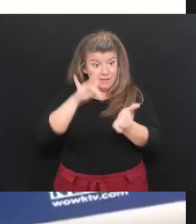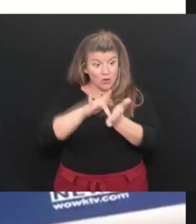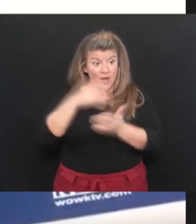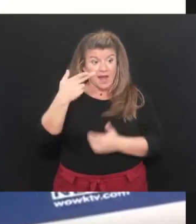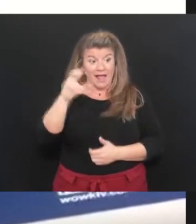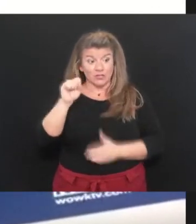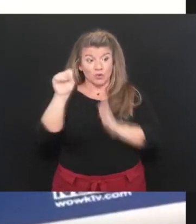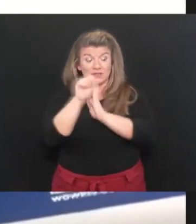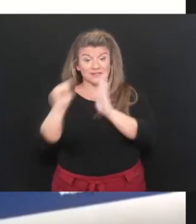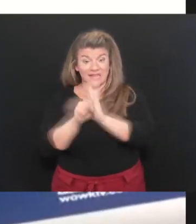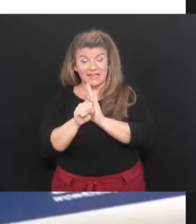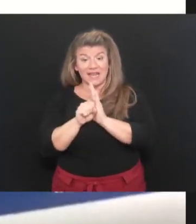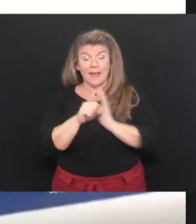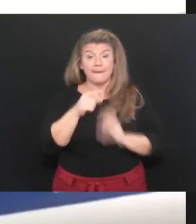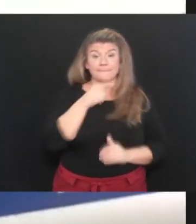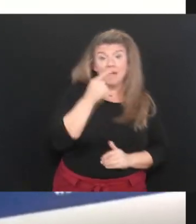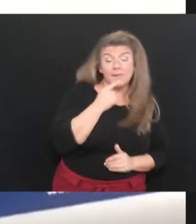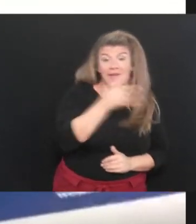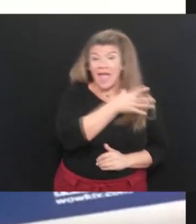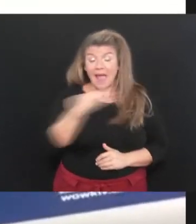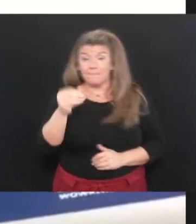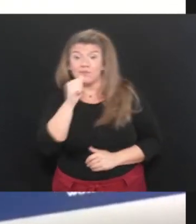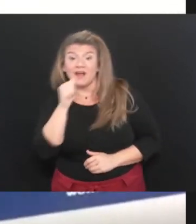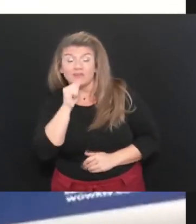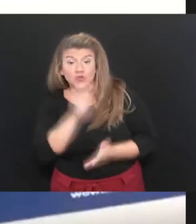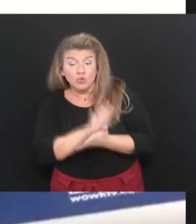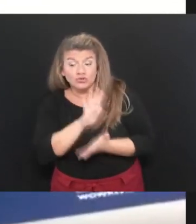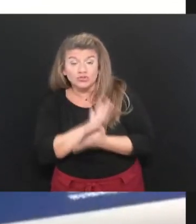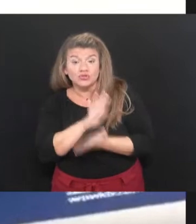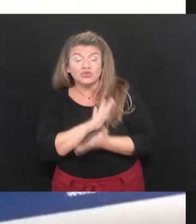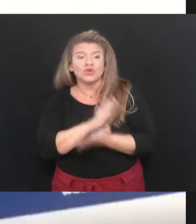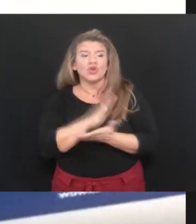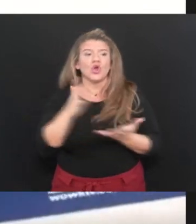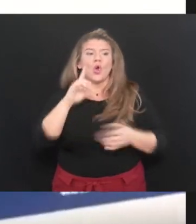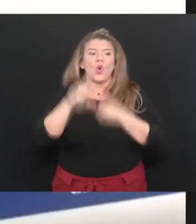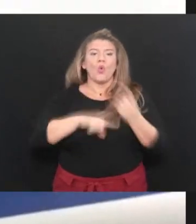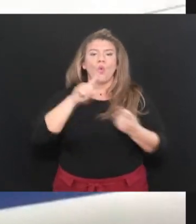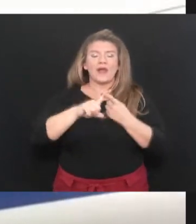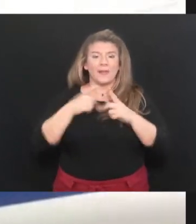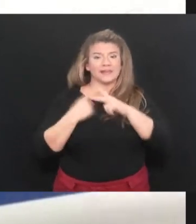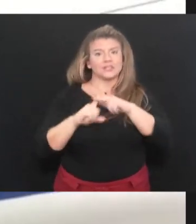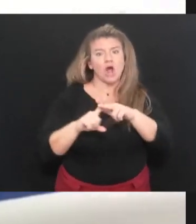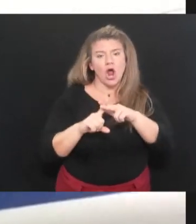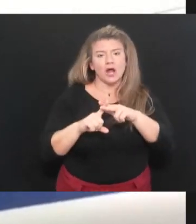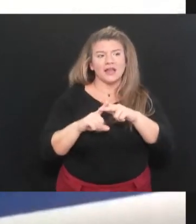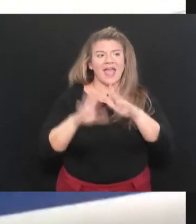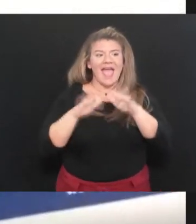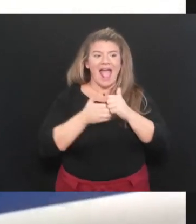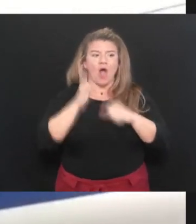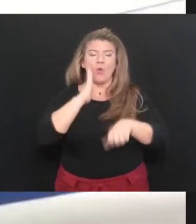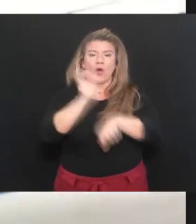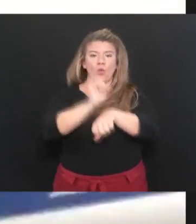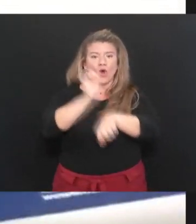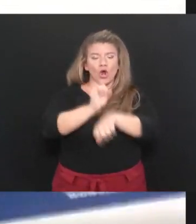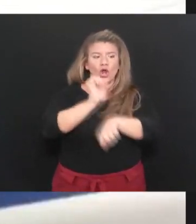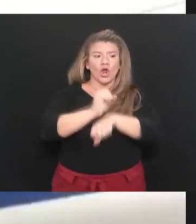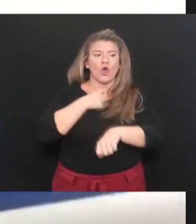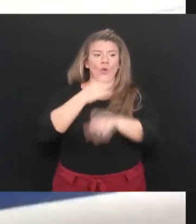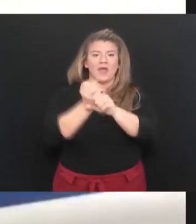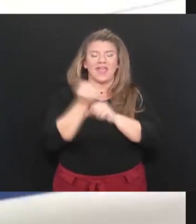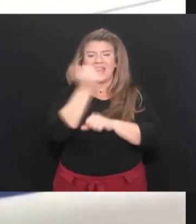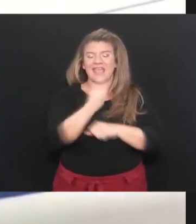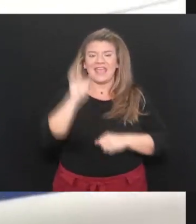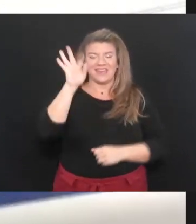Would these be public and private schools? When do they start? How is this going to work? And are we getting any federal funding to